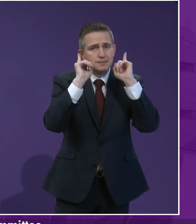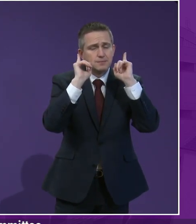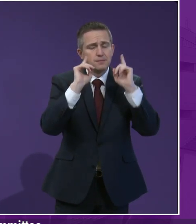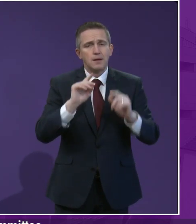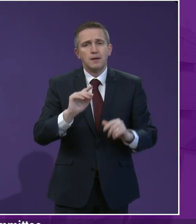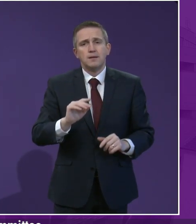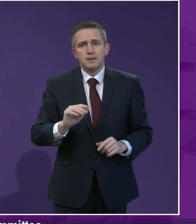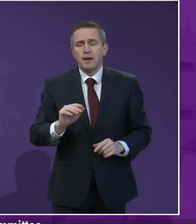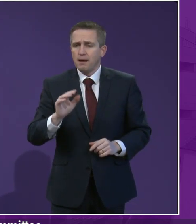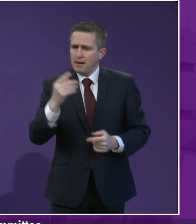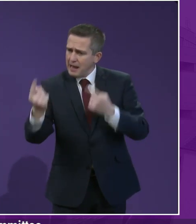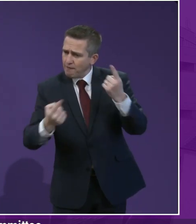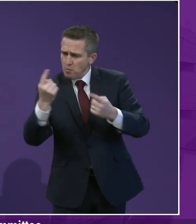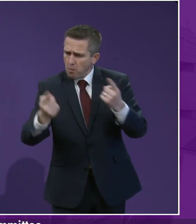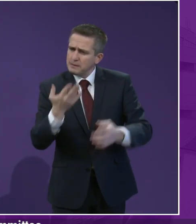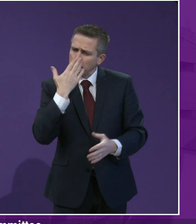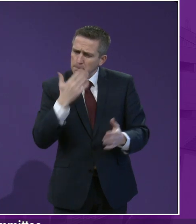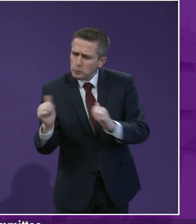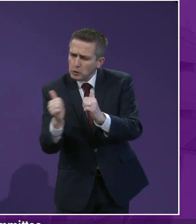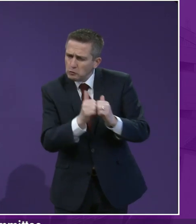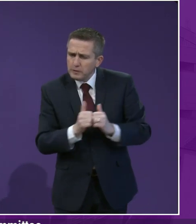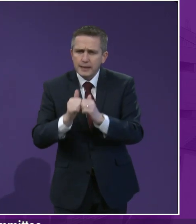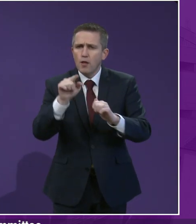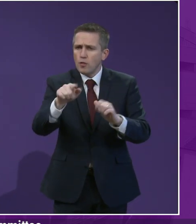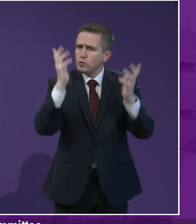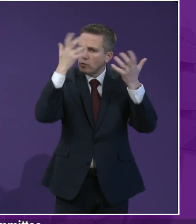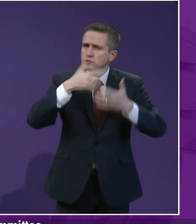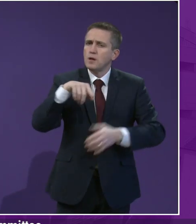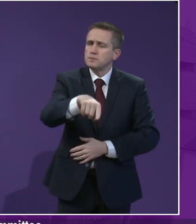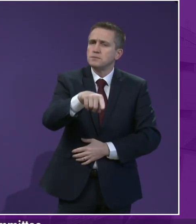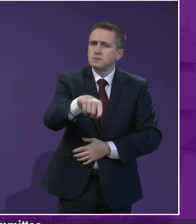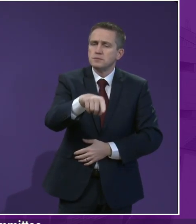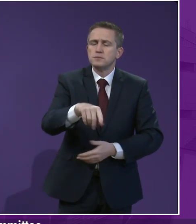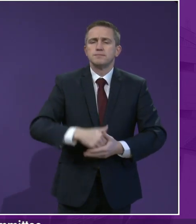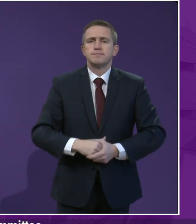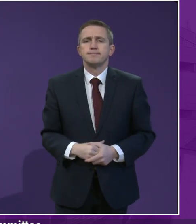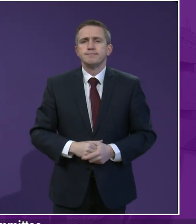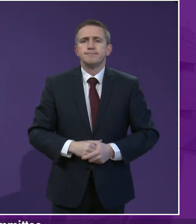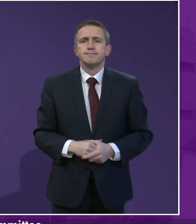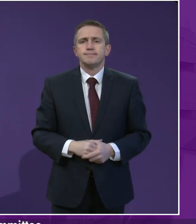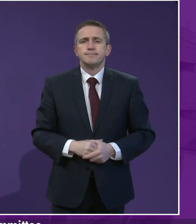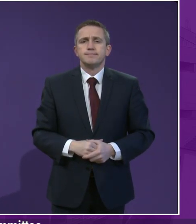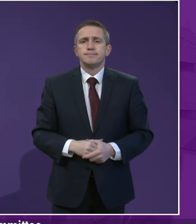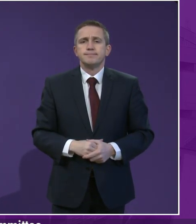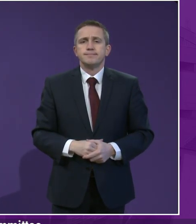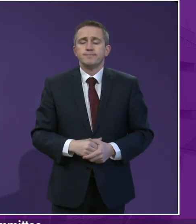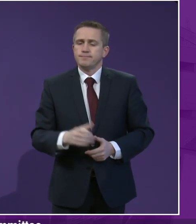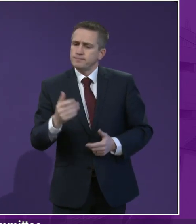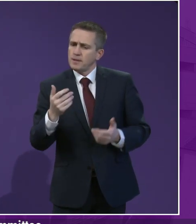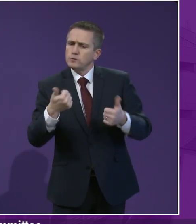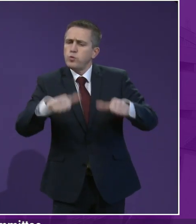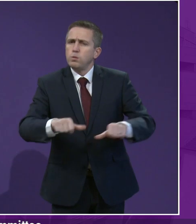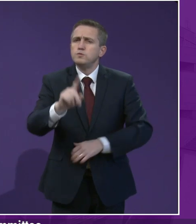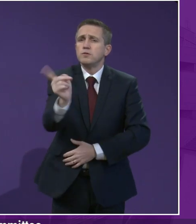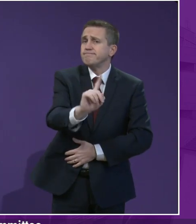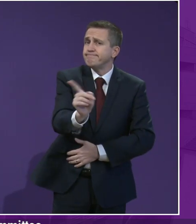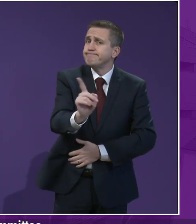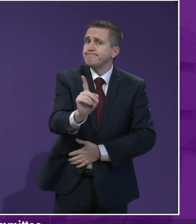who are coming to university really struggle with kind of finding out before they get there what life is going to be like as a disabled